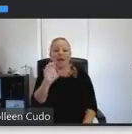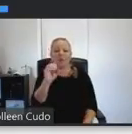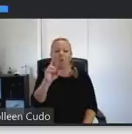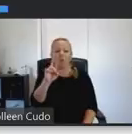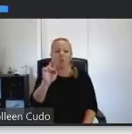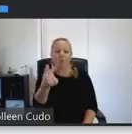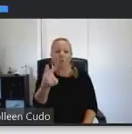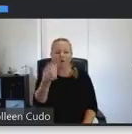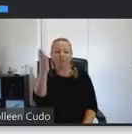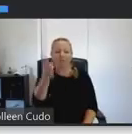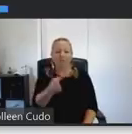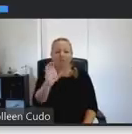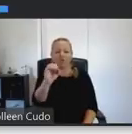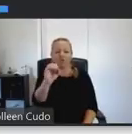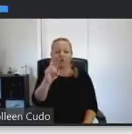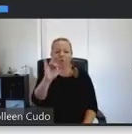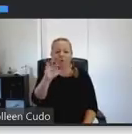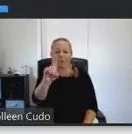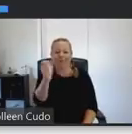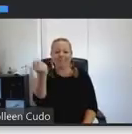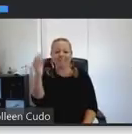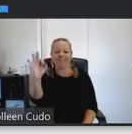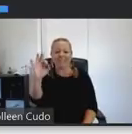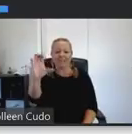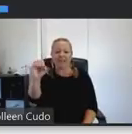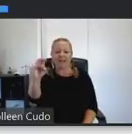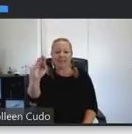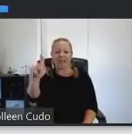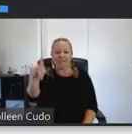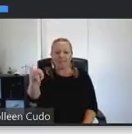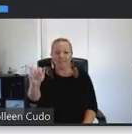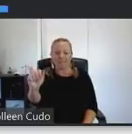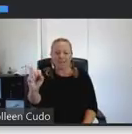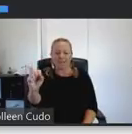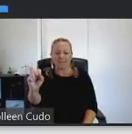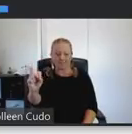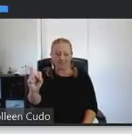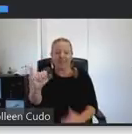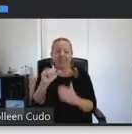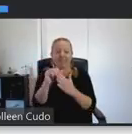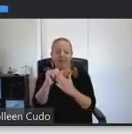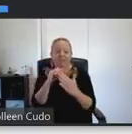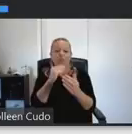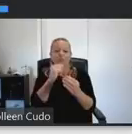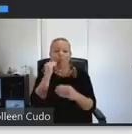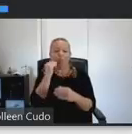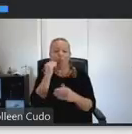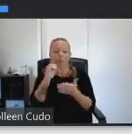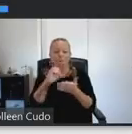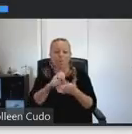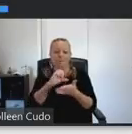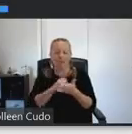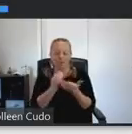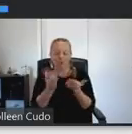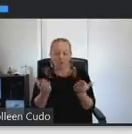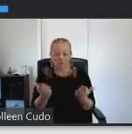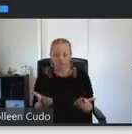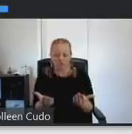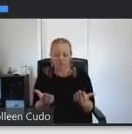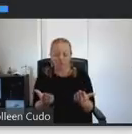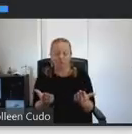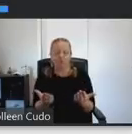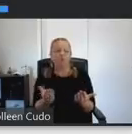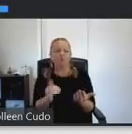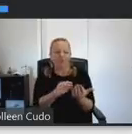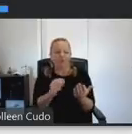lacrossecounty.org/COVID-19 Compass, lands on the home page. This provides an overview of our current status based